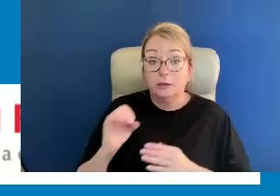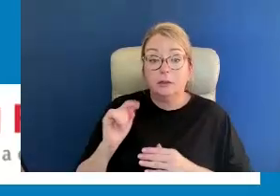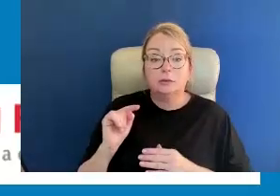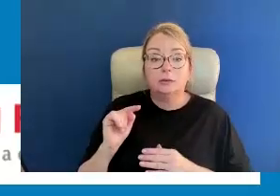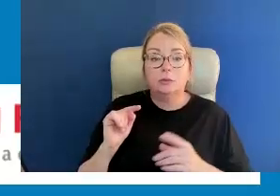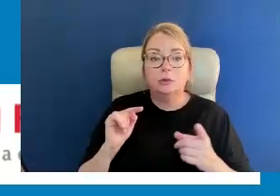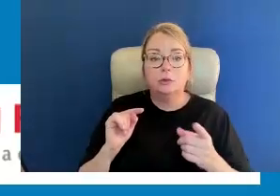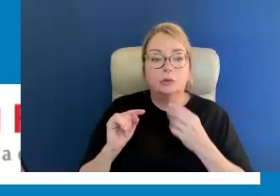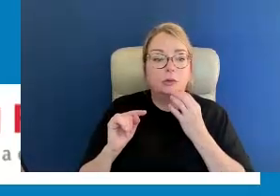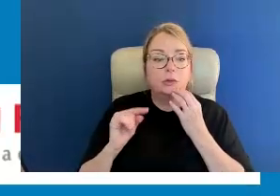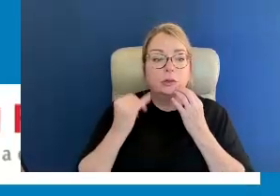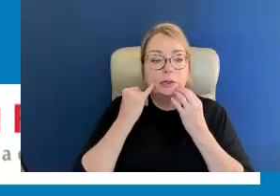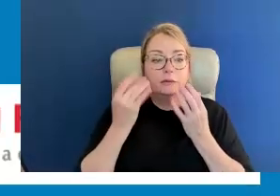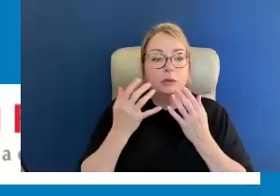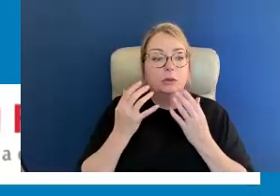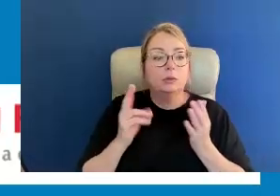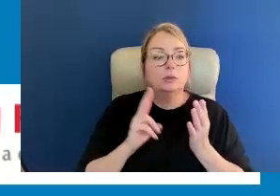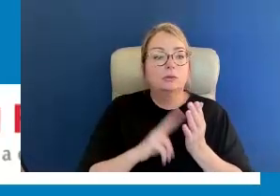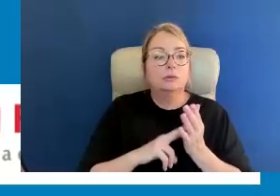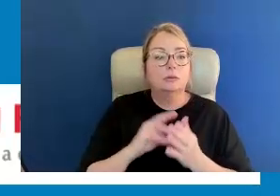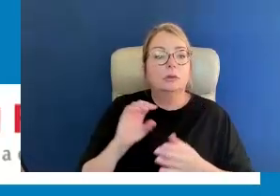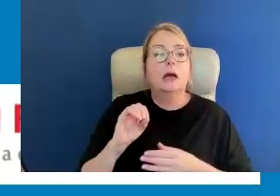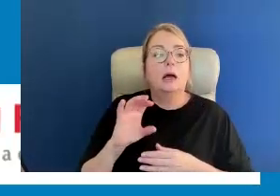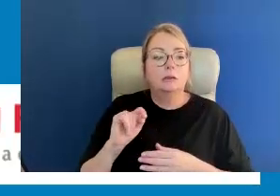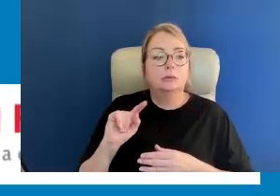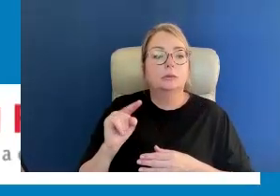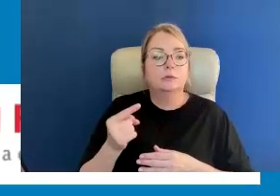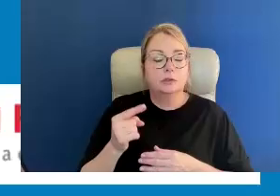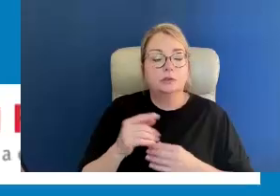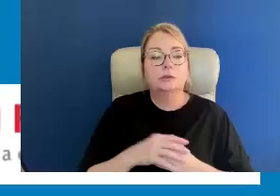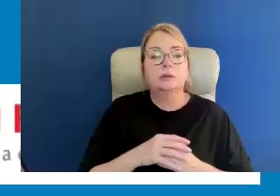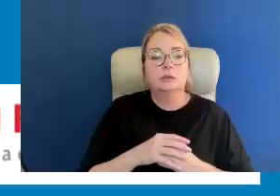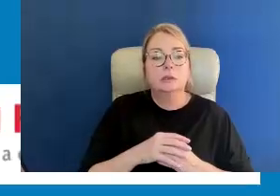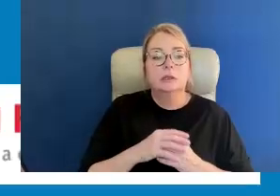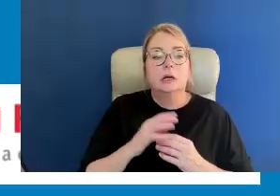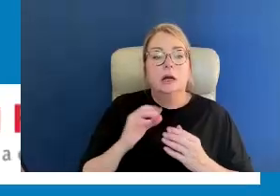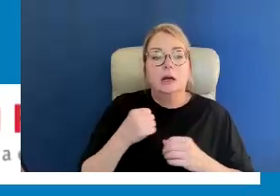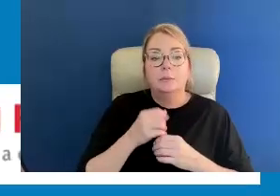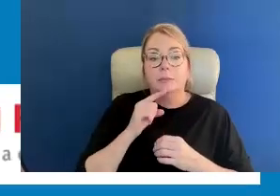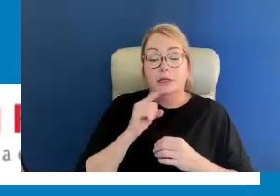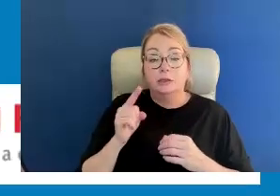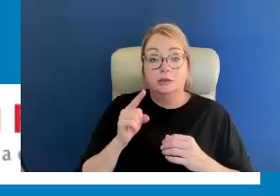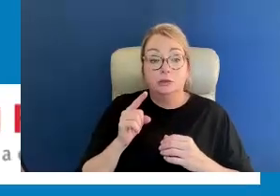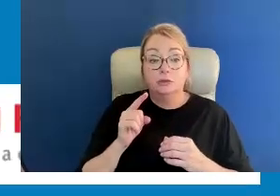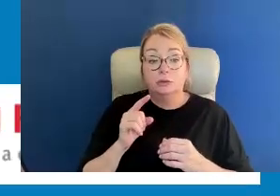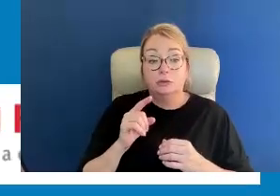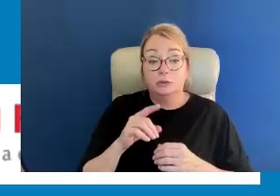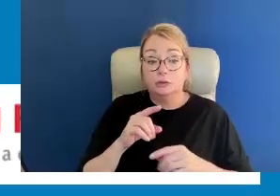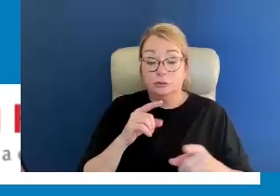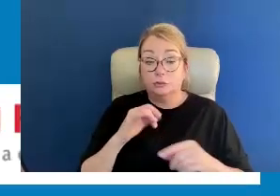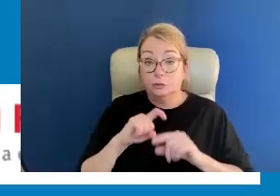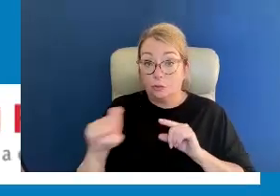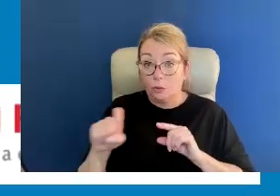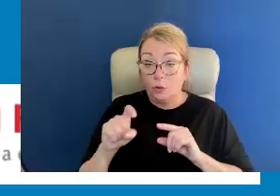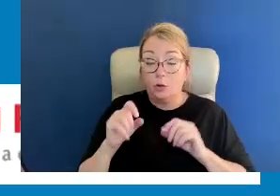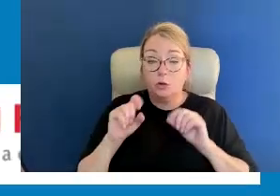So if you are wanting to sign up, now's the time of year. Make sure to reach out to American Fidelity. Their phone number is listed here so that you can start to